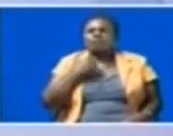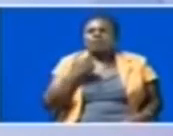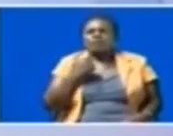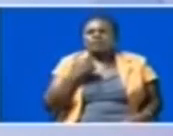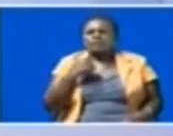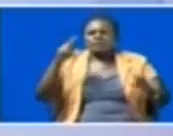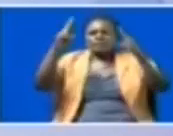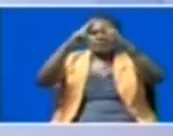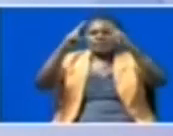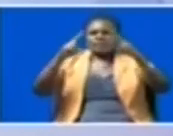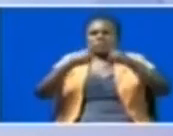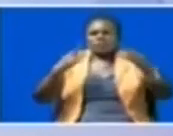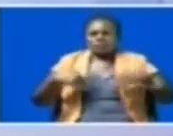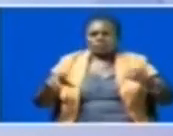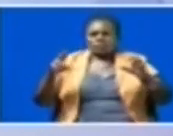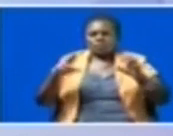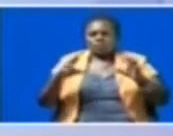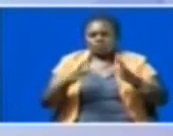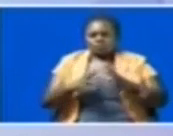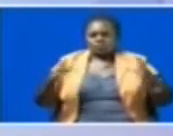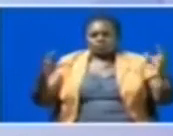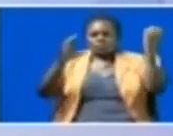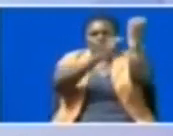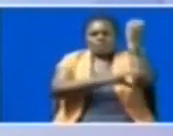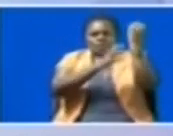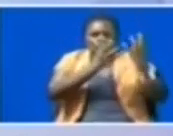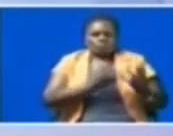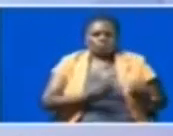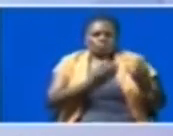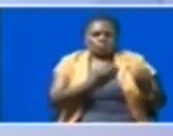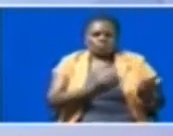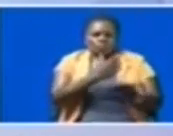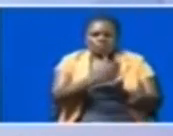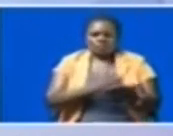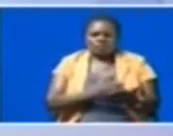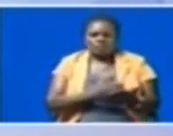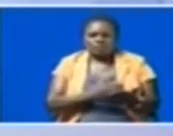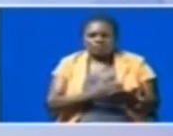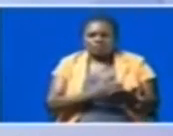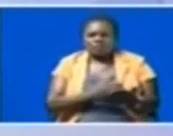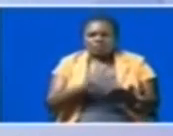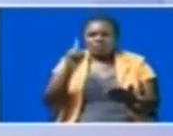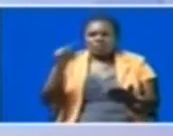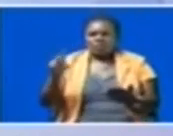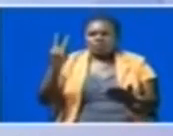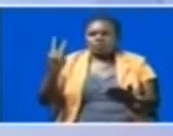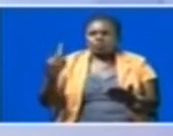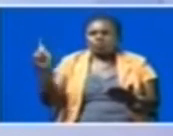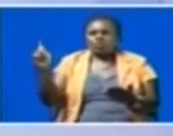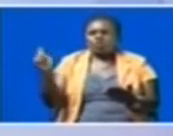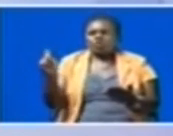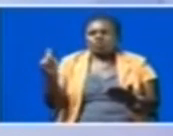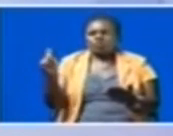the international players to drive growth of the country's pensions sector. With an asset size of 1.2 trillion